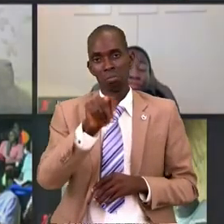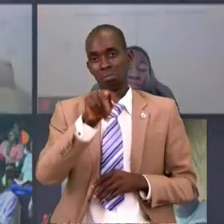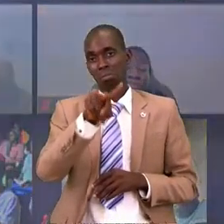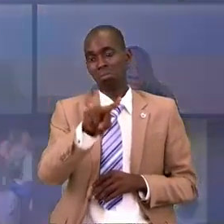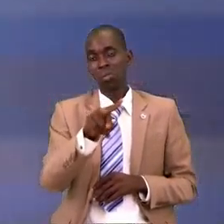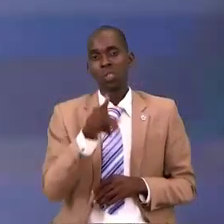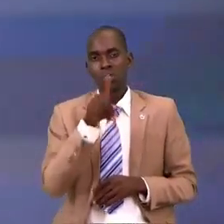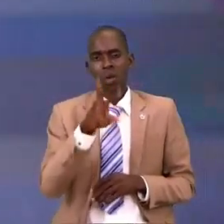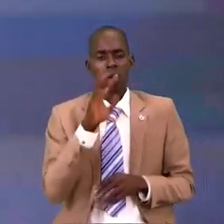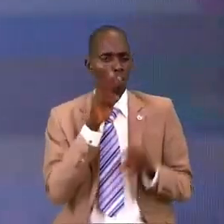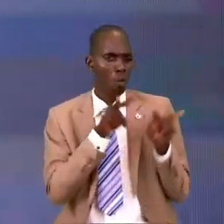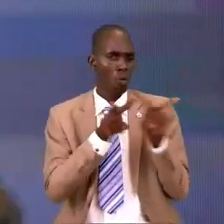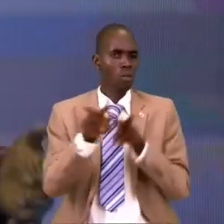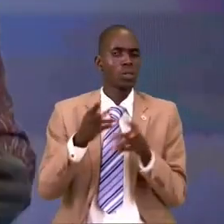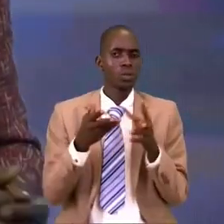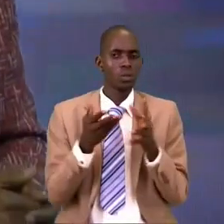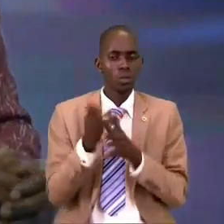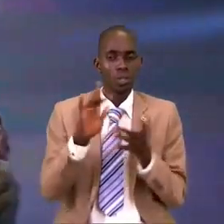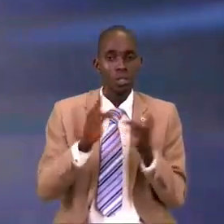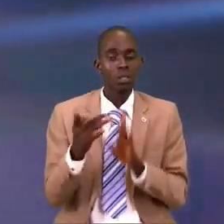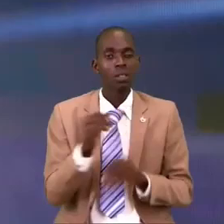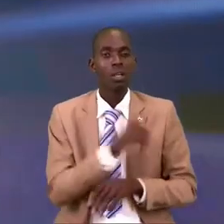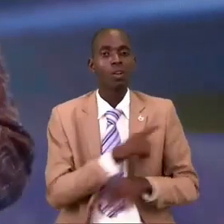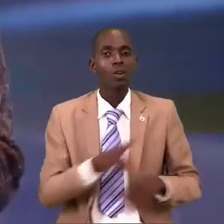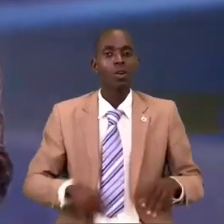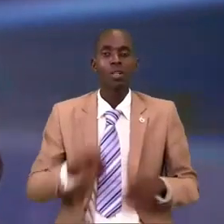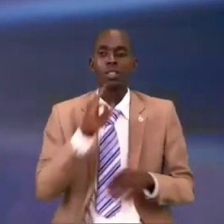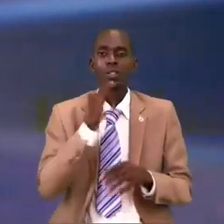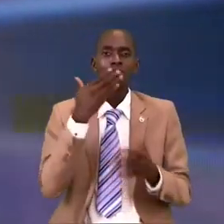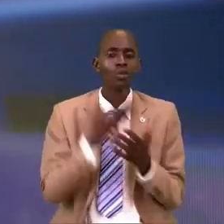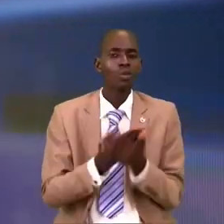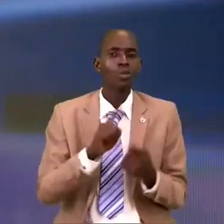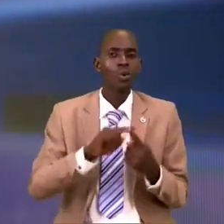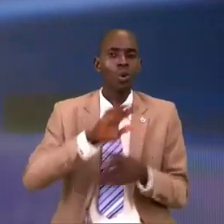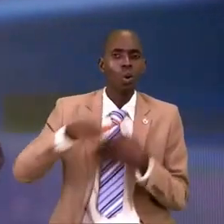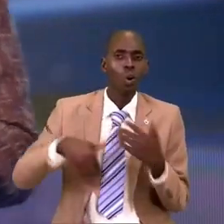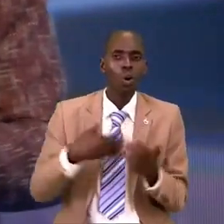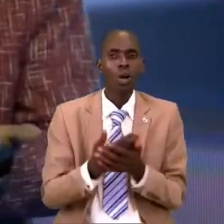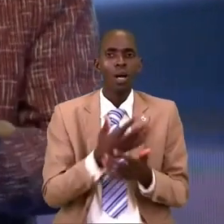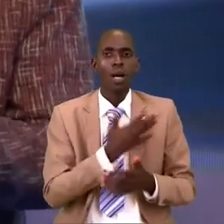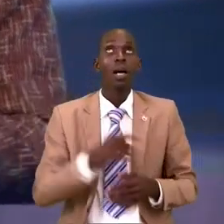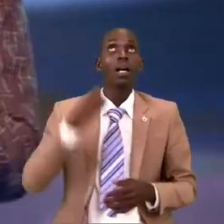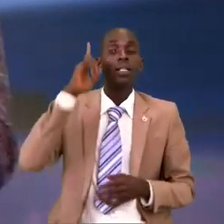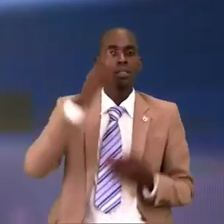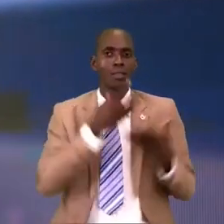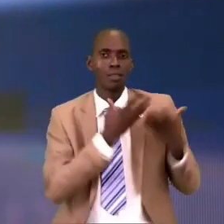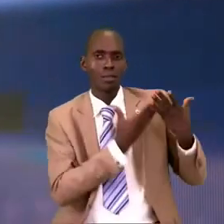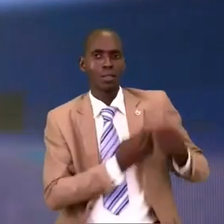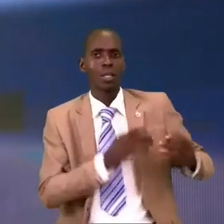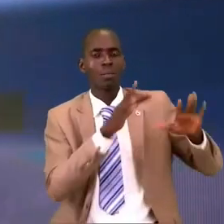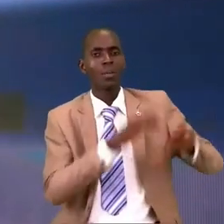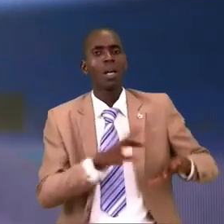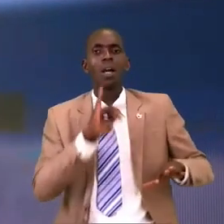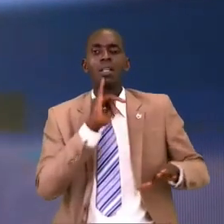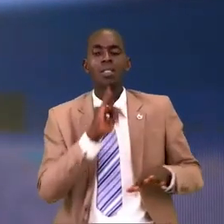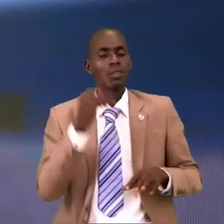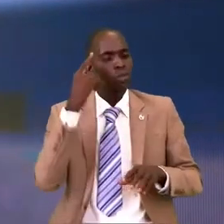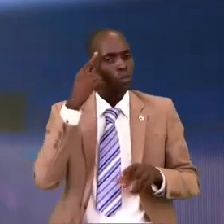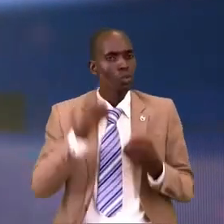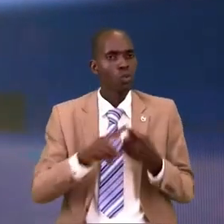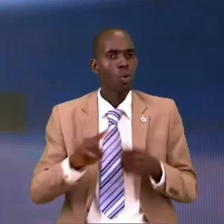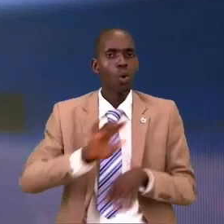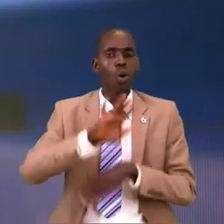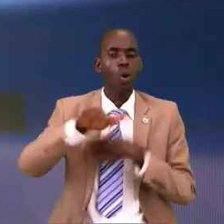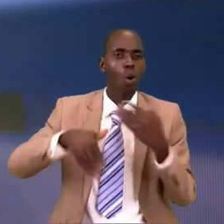all his works. Look at verse 10. In verse 10 it says, all thy works